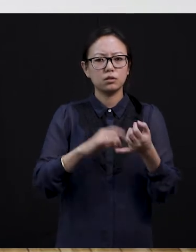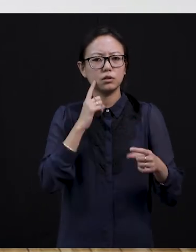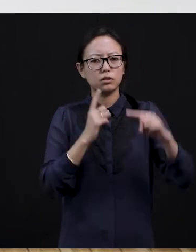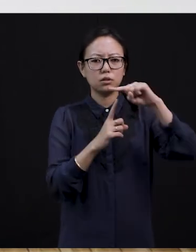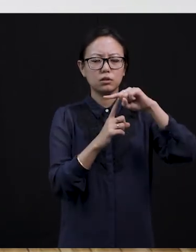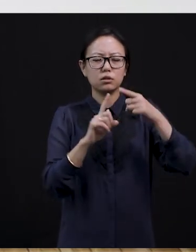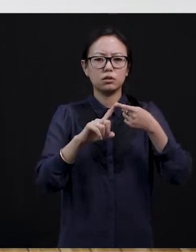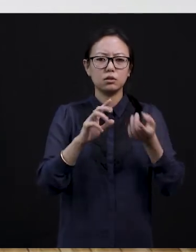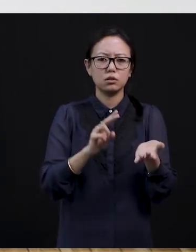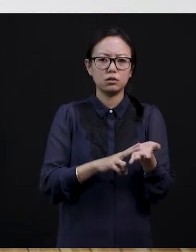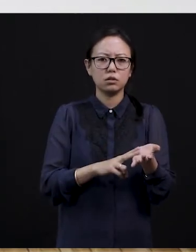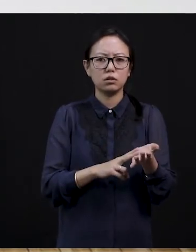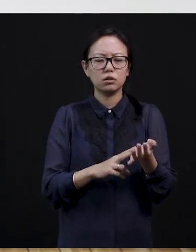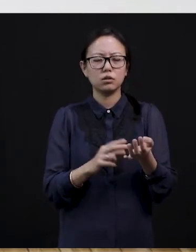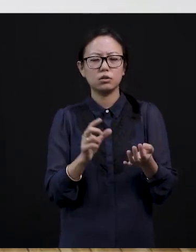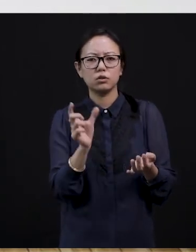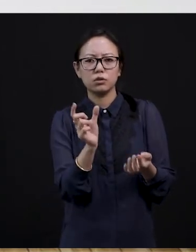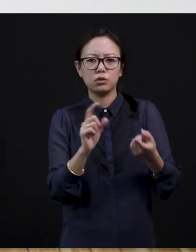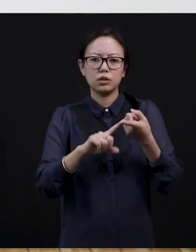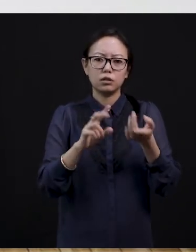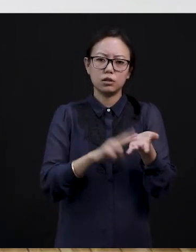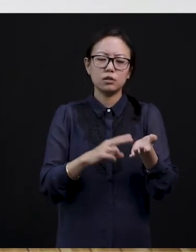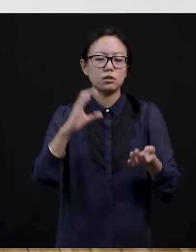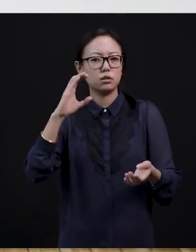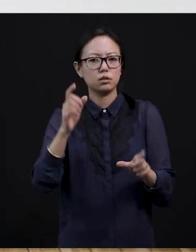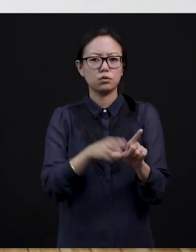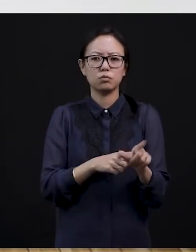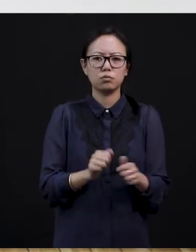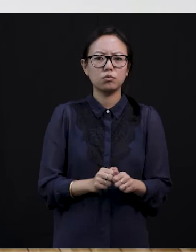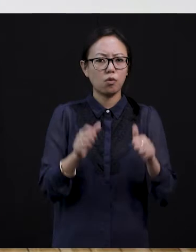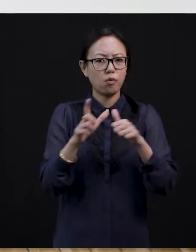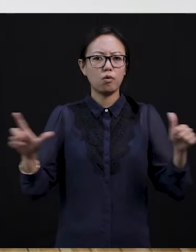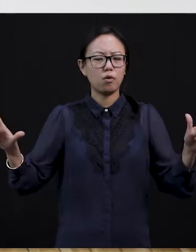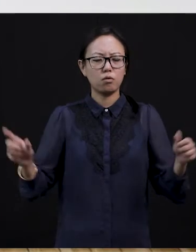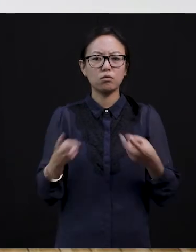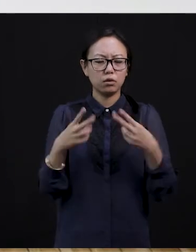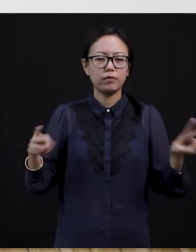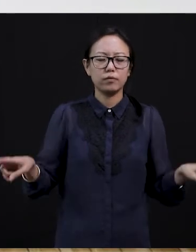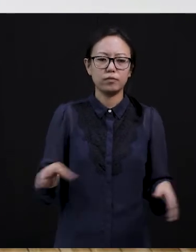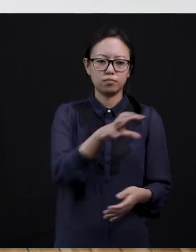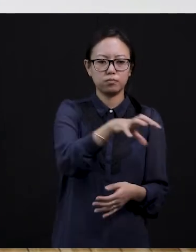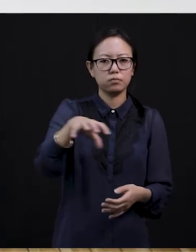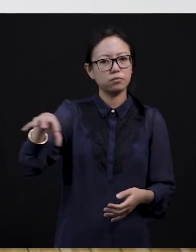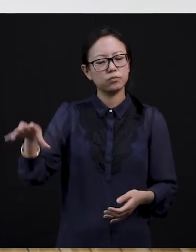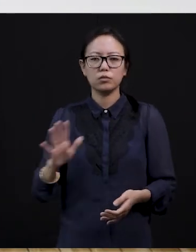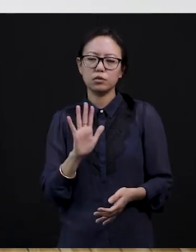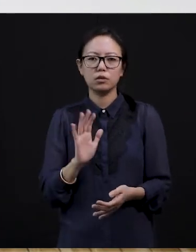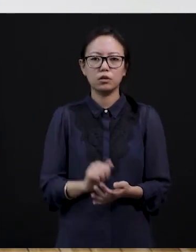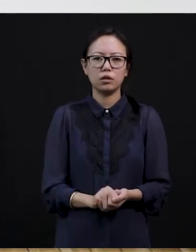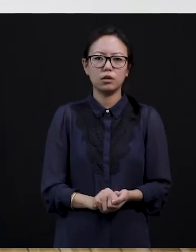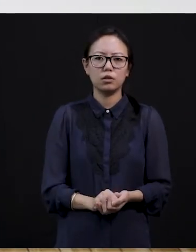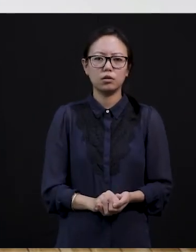or the entire country would be divided into different constituency, and there would be candidates from different political parties and they would be standing